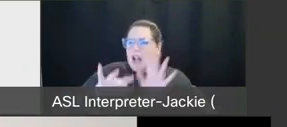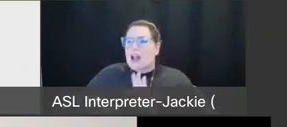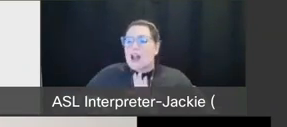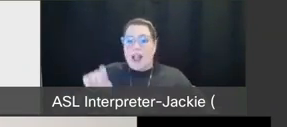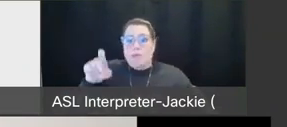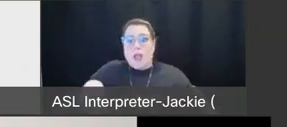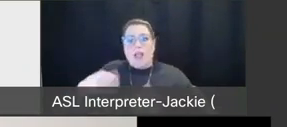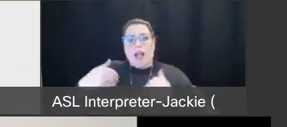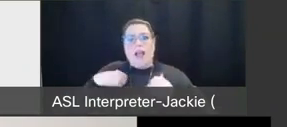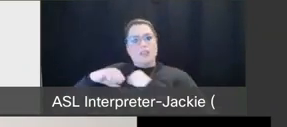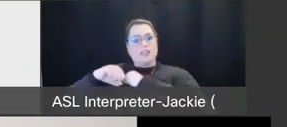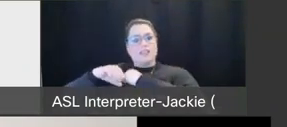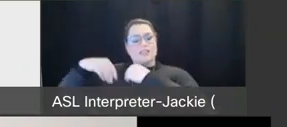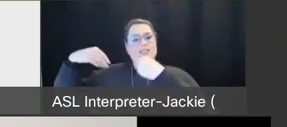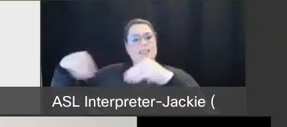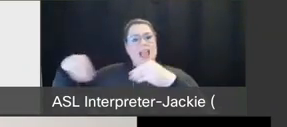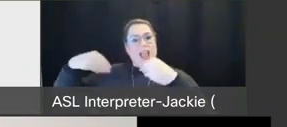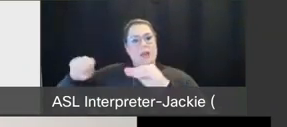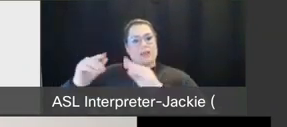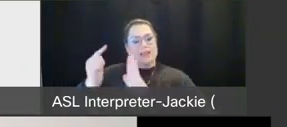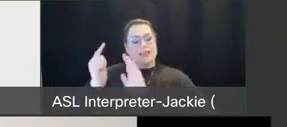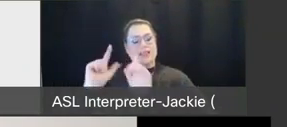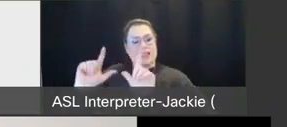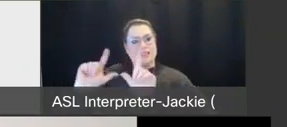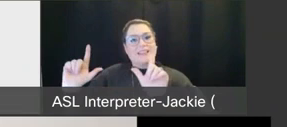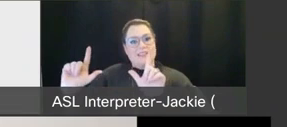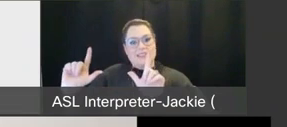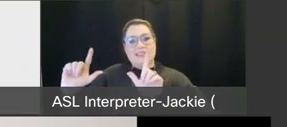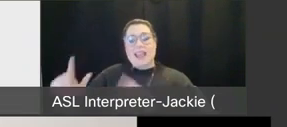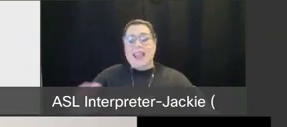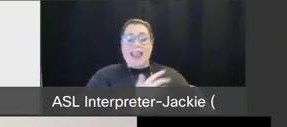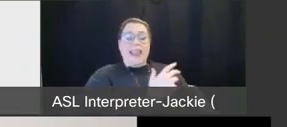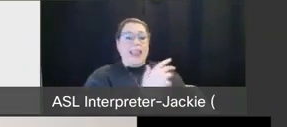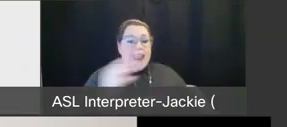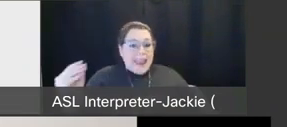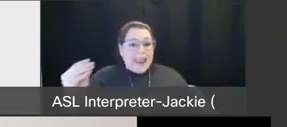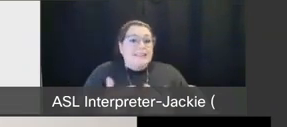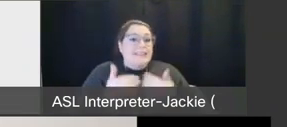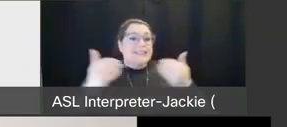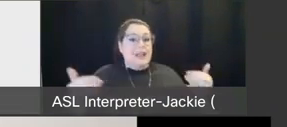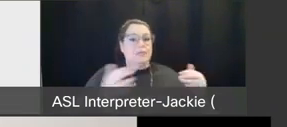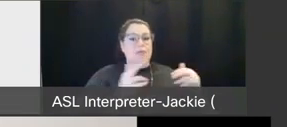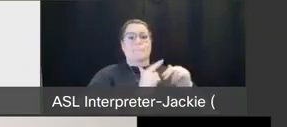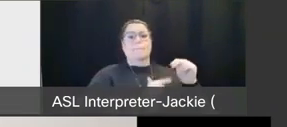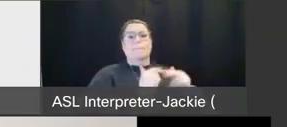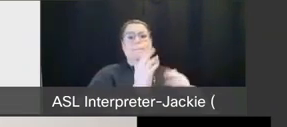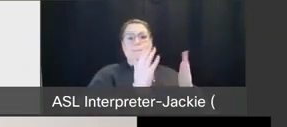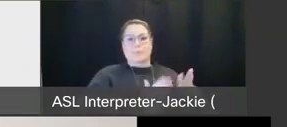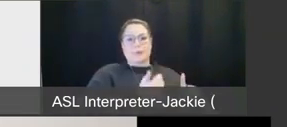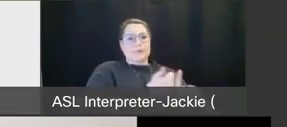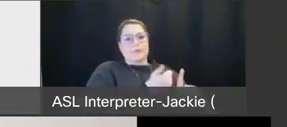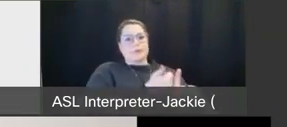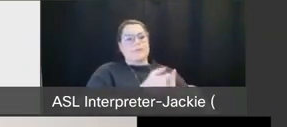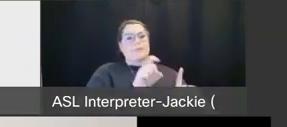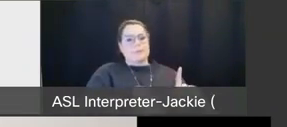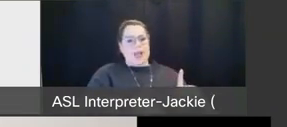would also need to have the contractor license. And this is the first place where things can somehow go awry.